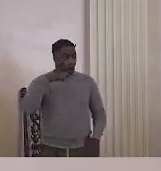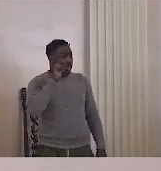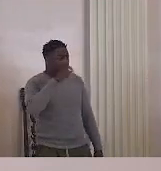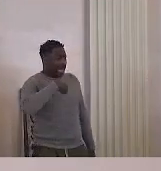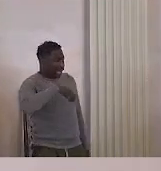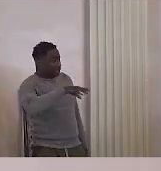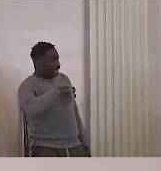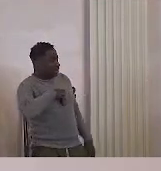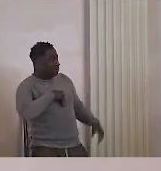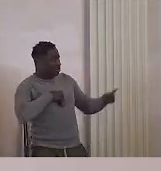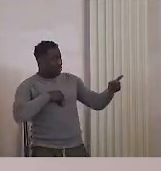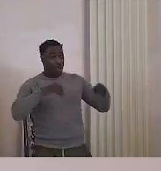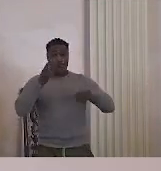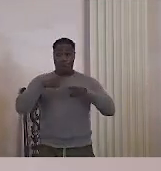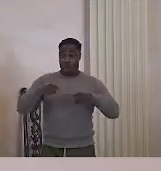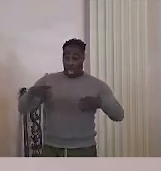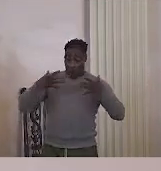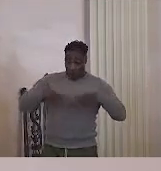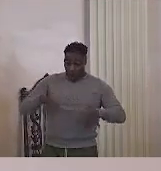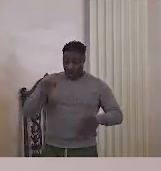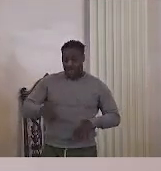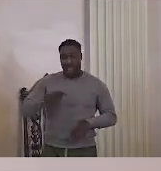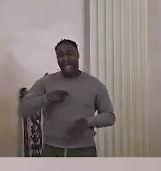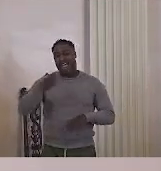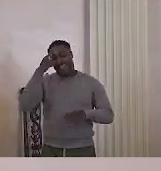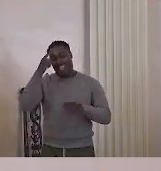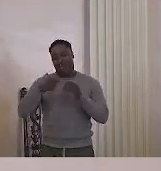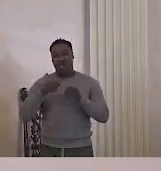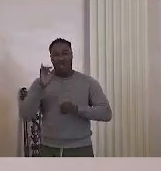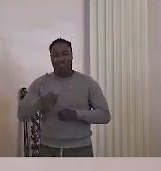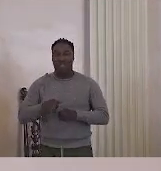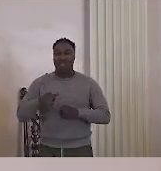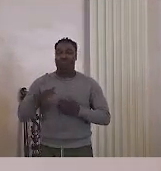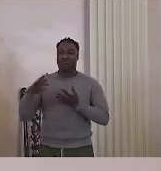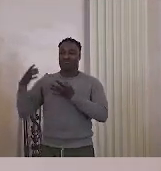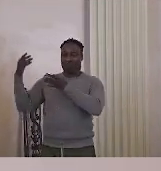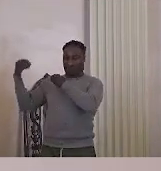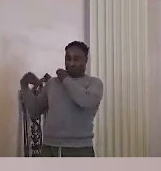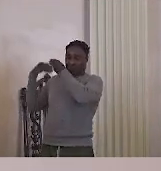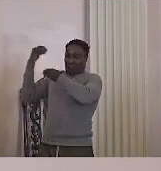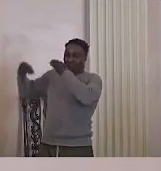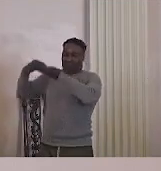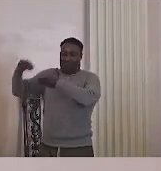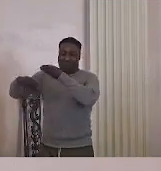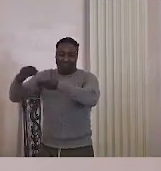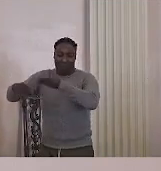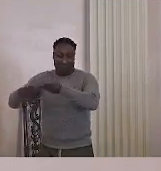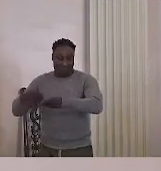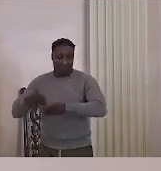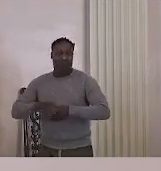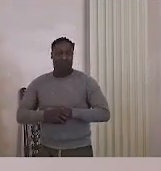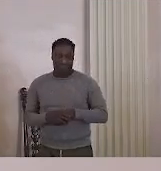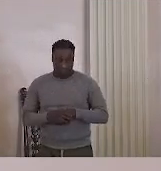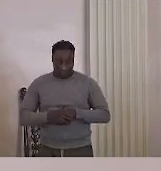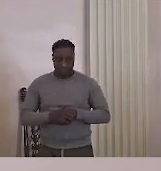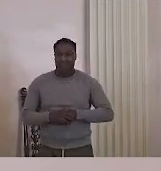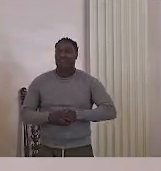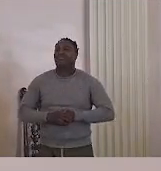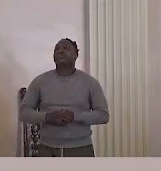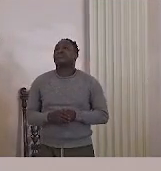And when I wear this, I think of that ancestral lineage in this place and the deep care involved.